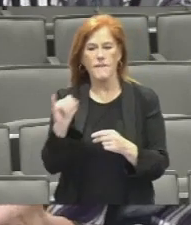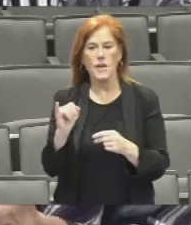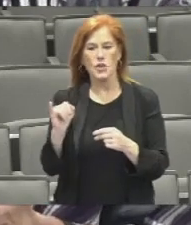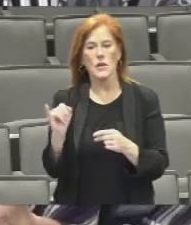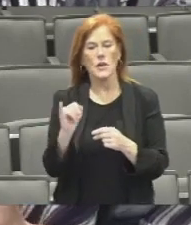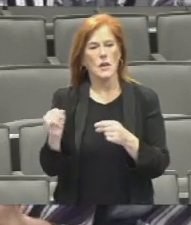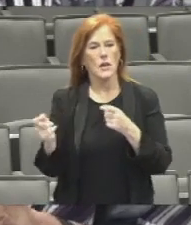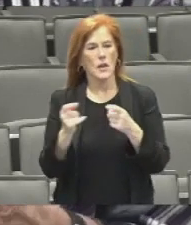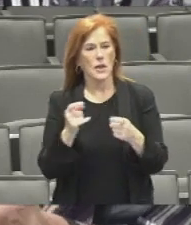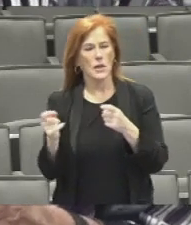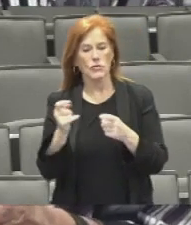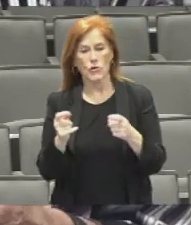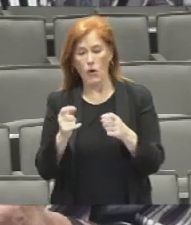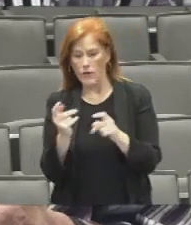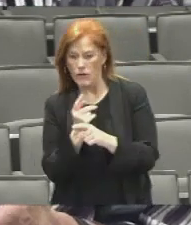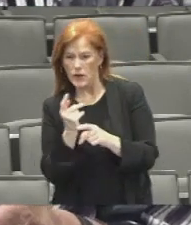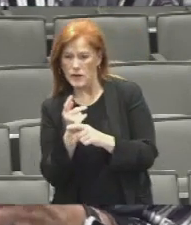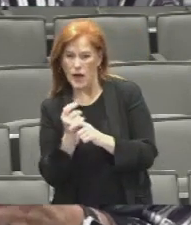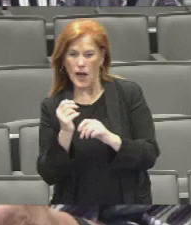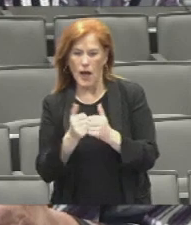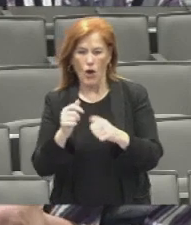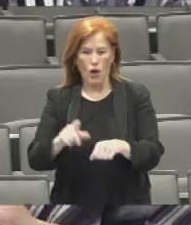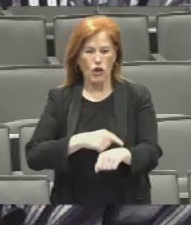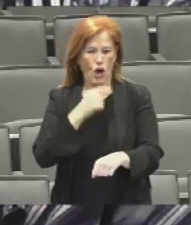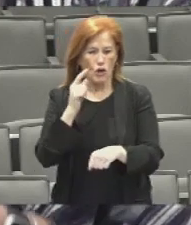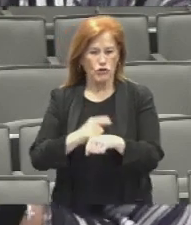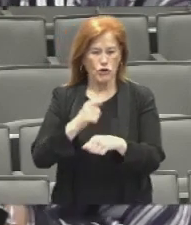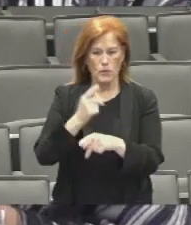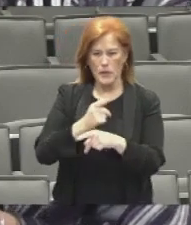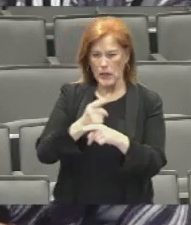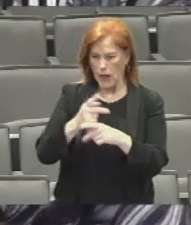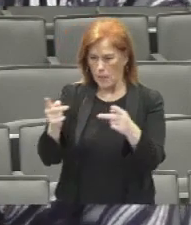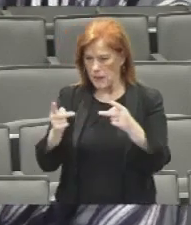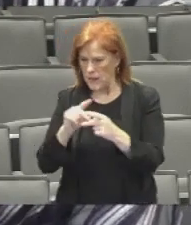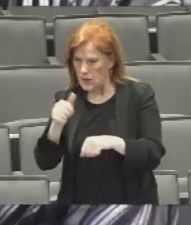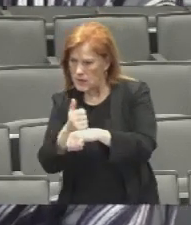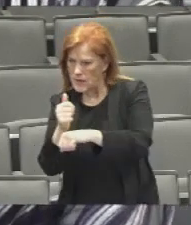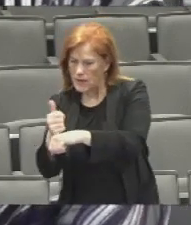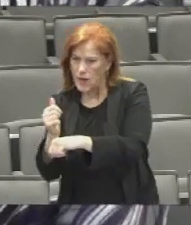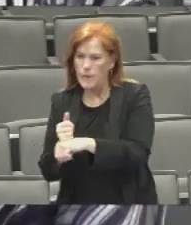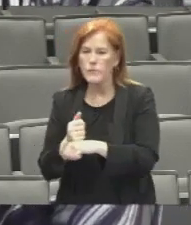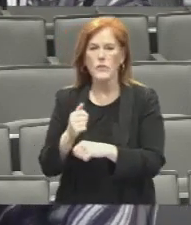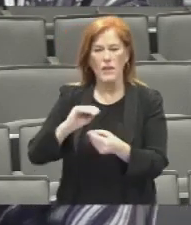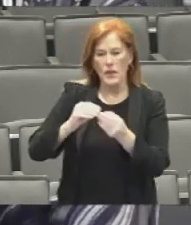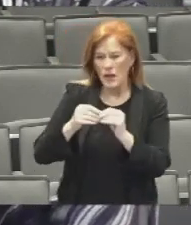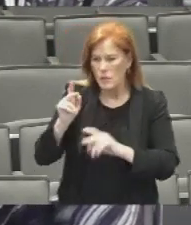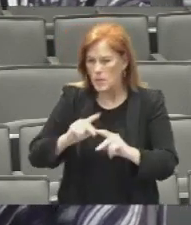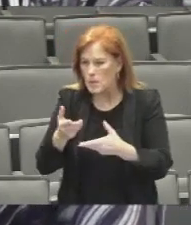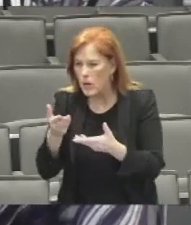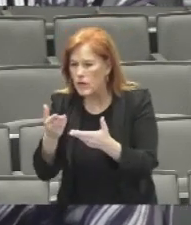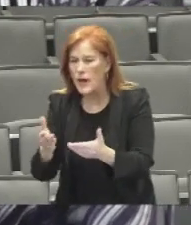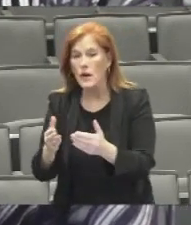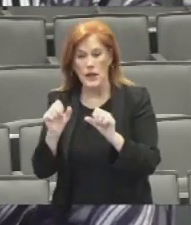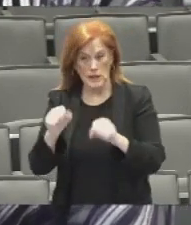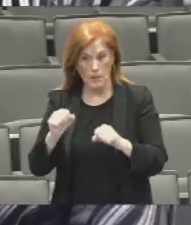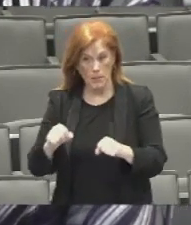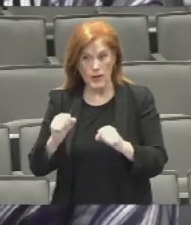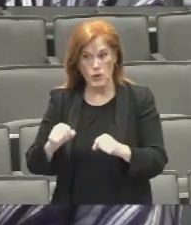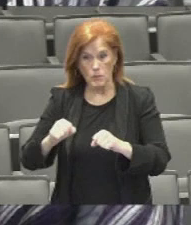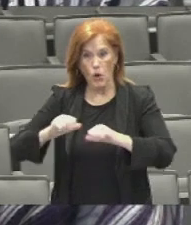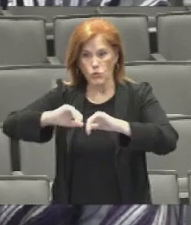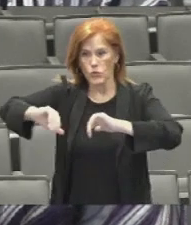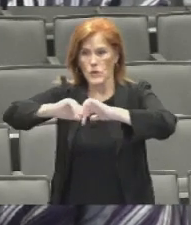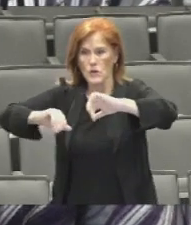looks how these long-term care facilities are set up, what is the capacity for them to isolate and